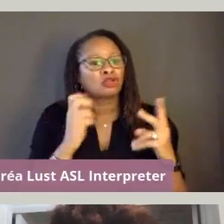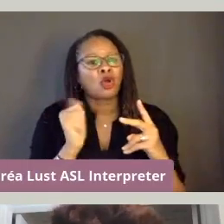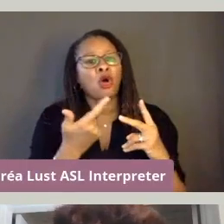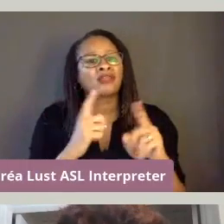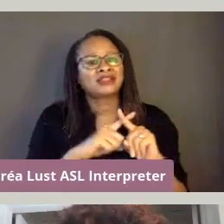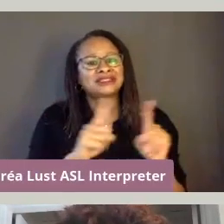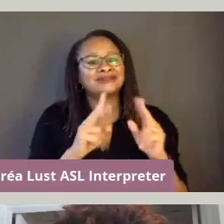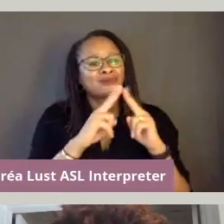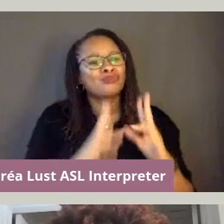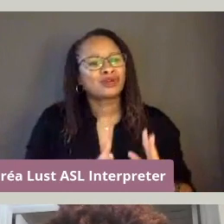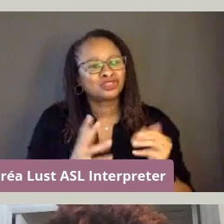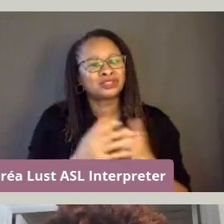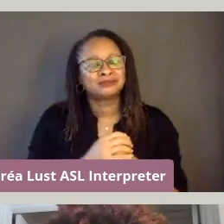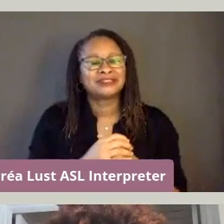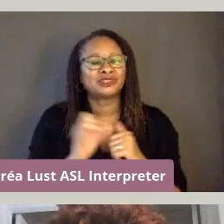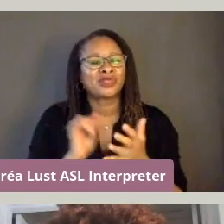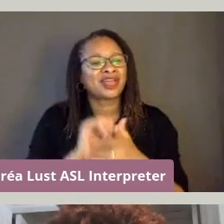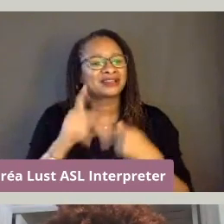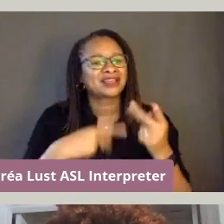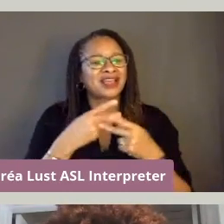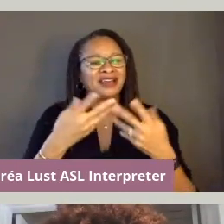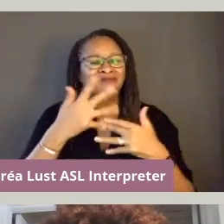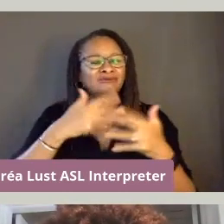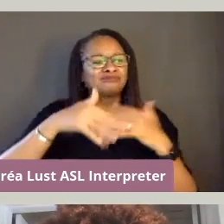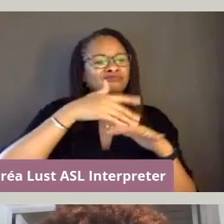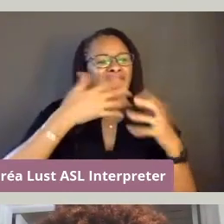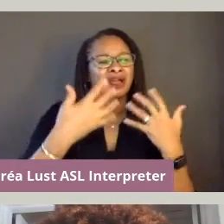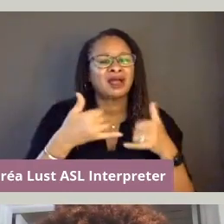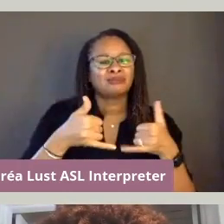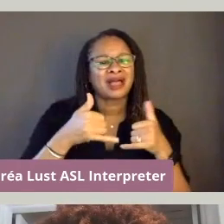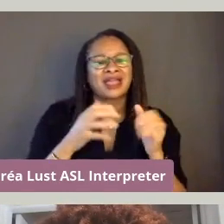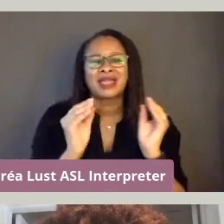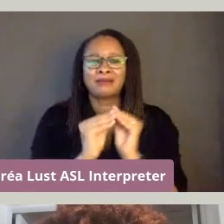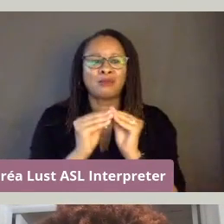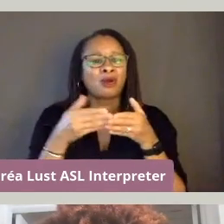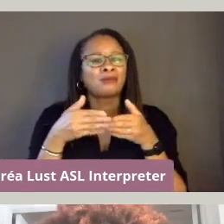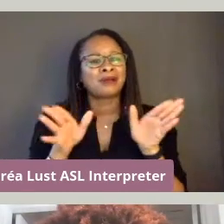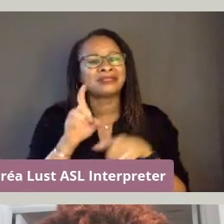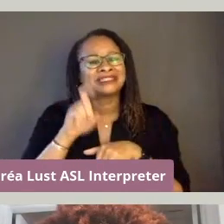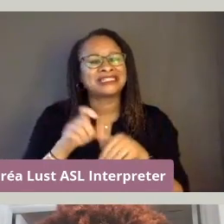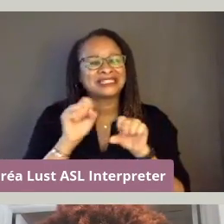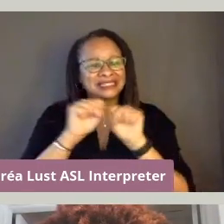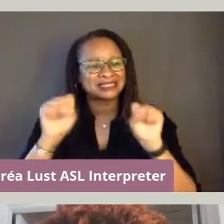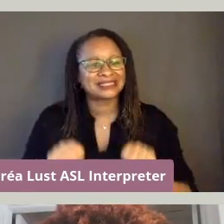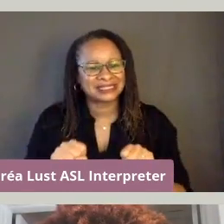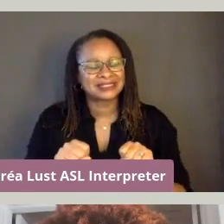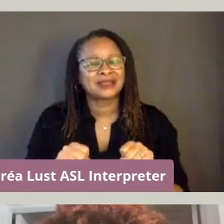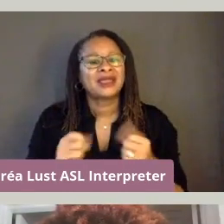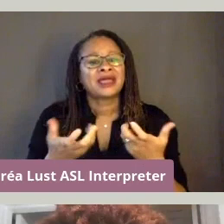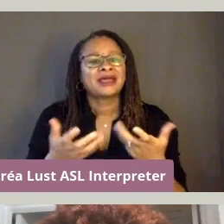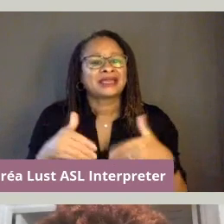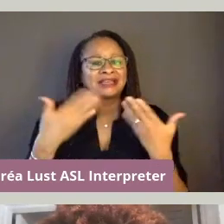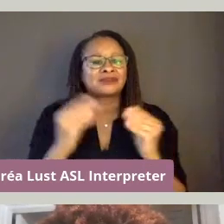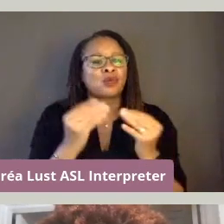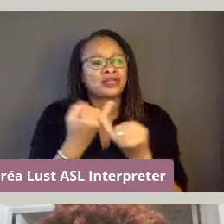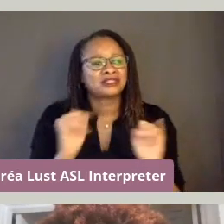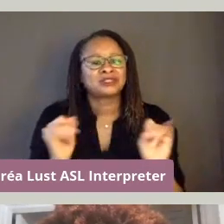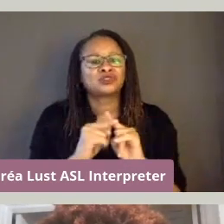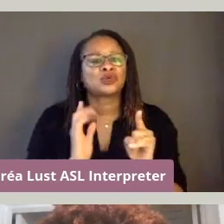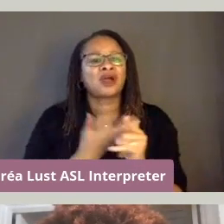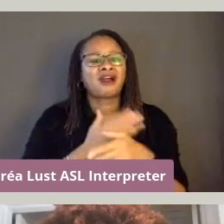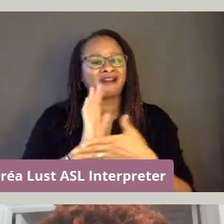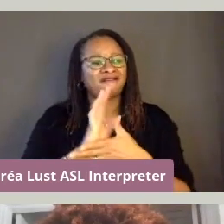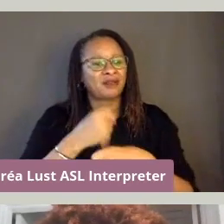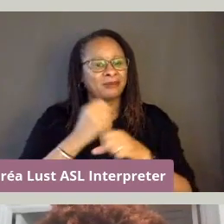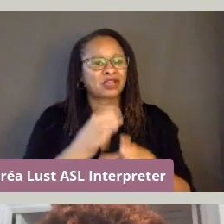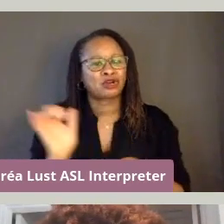types of partnerships? And so that's a kind of interplay. And obviously a stronger public media system gives much more independence and sustainability to our filmmakers too. So